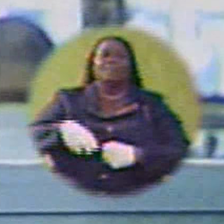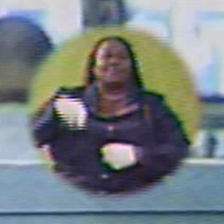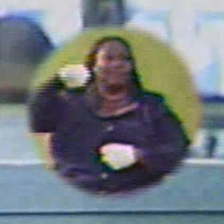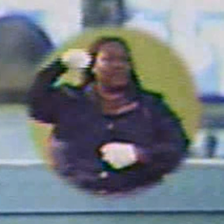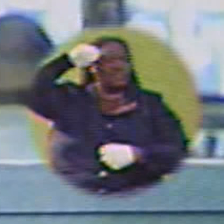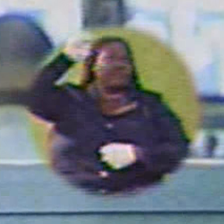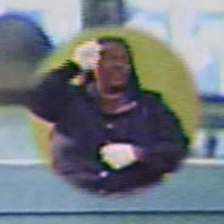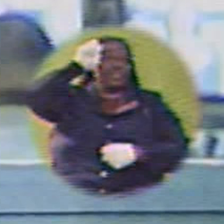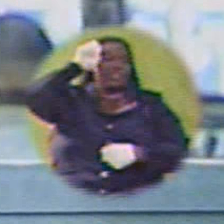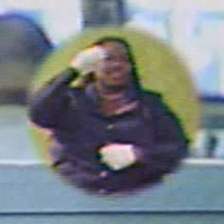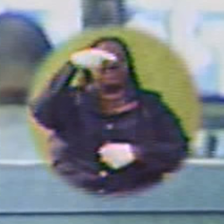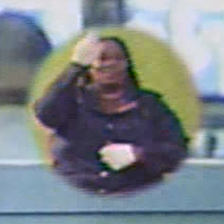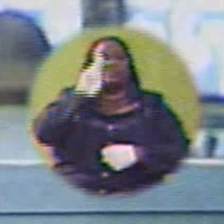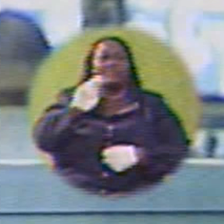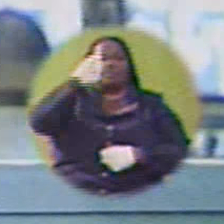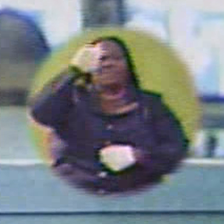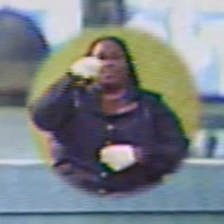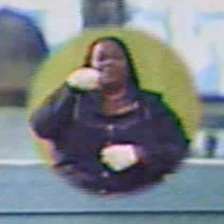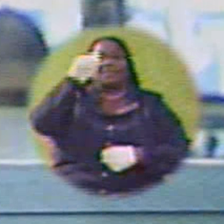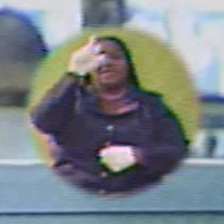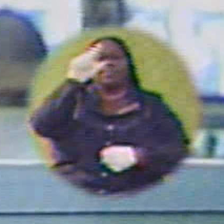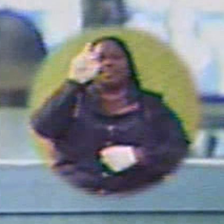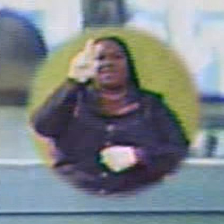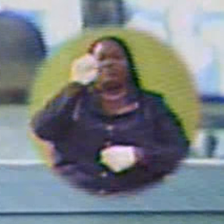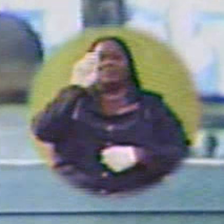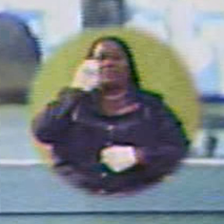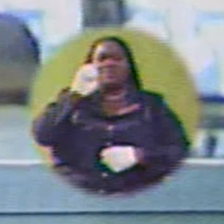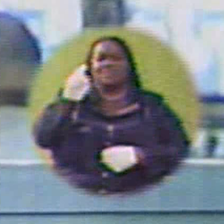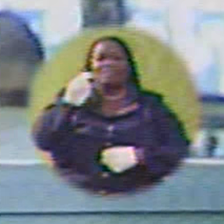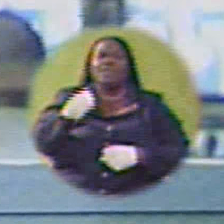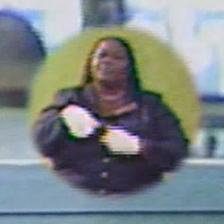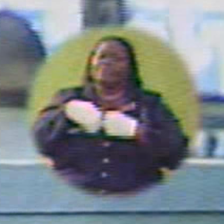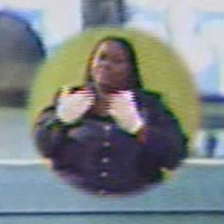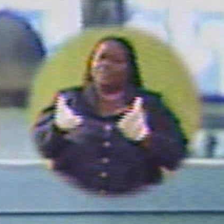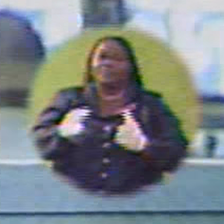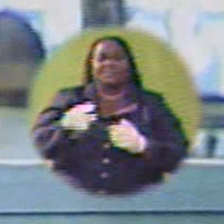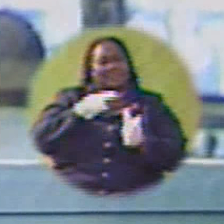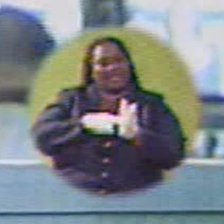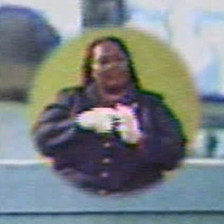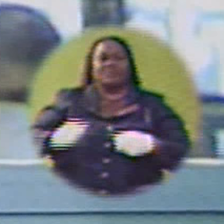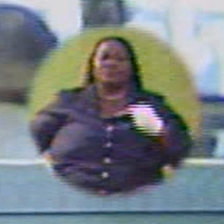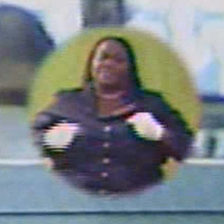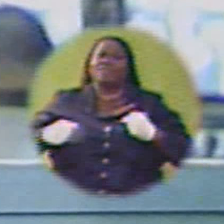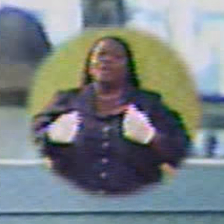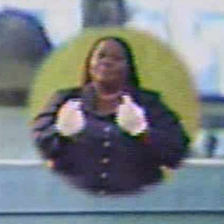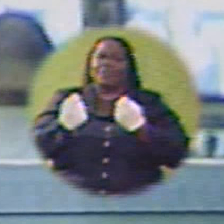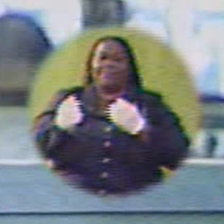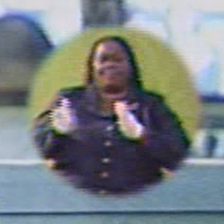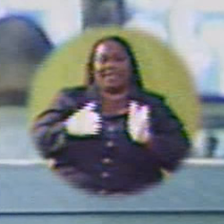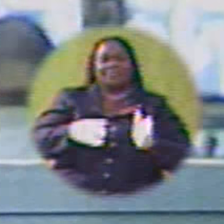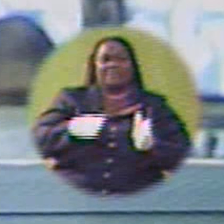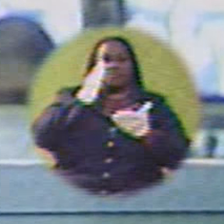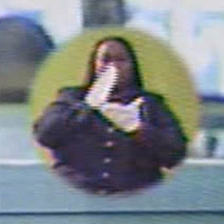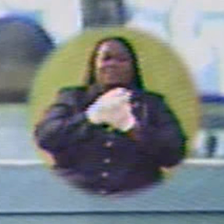Minister of Education, the Honorable Jackie Quinn Leandro, also present at Media Day, took the time to address upcoming plans to eradicate violence